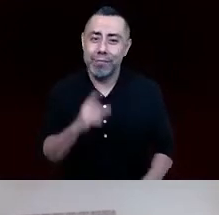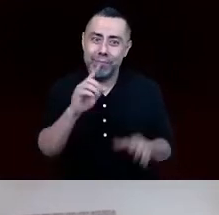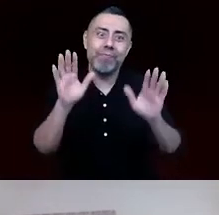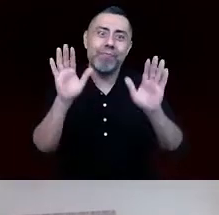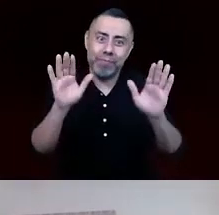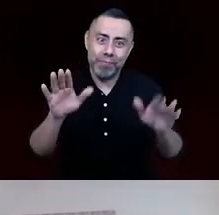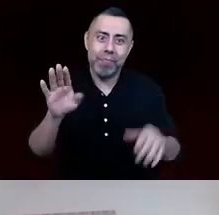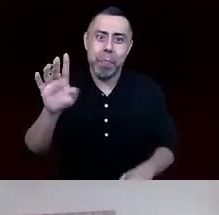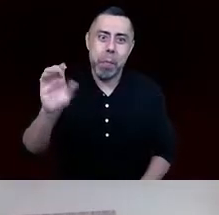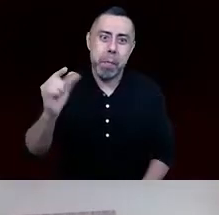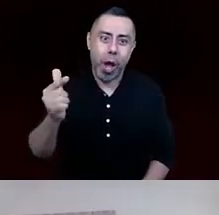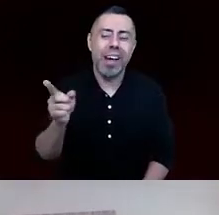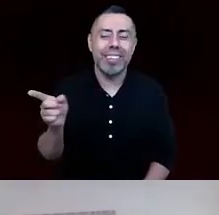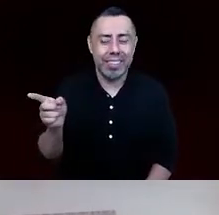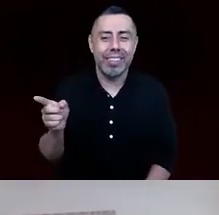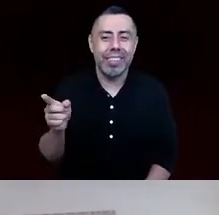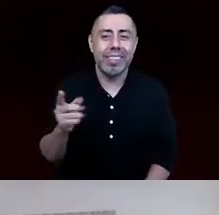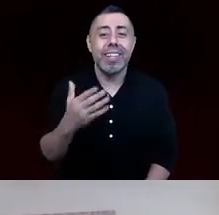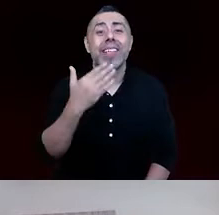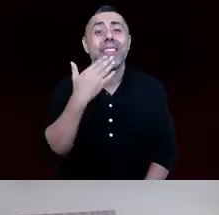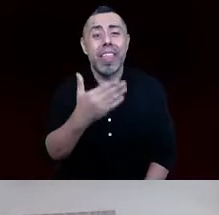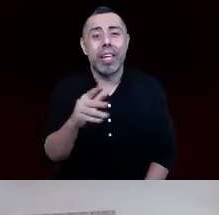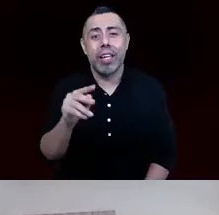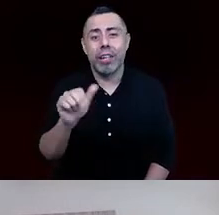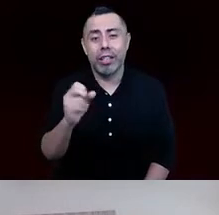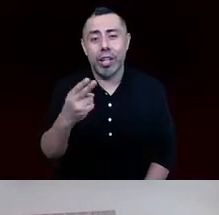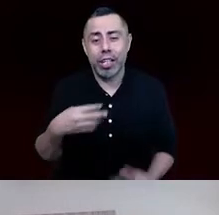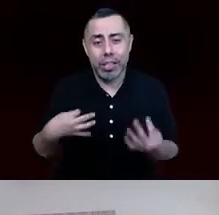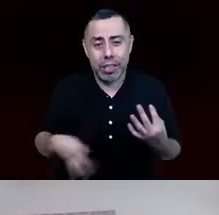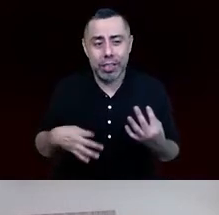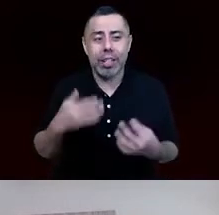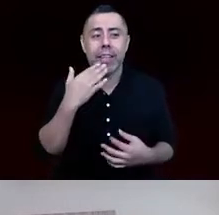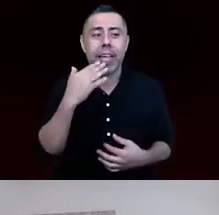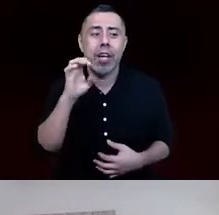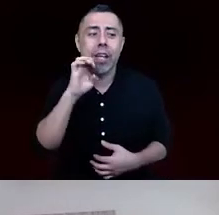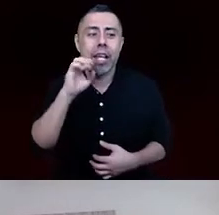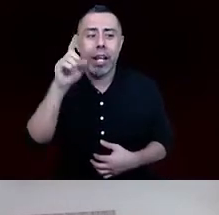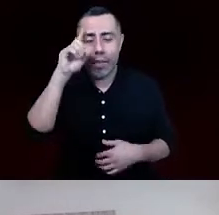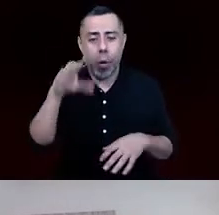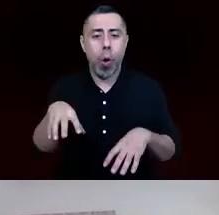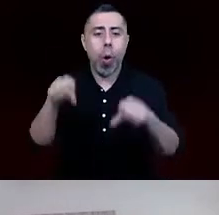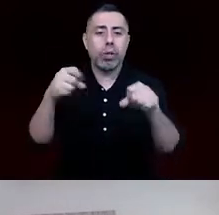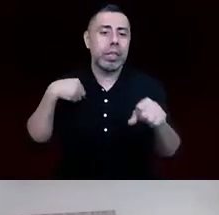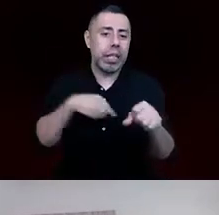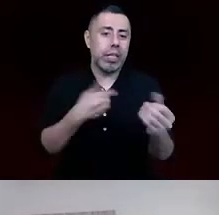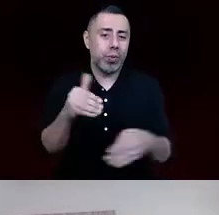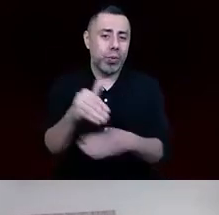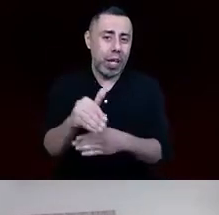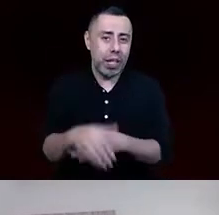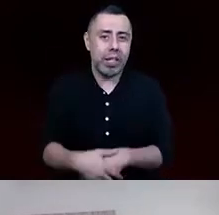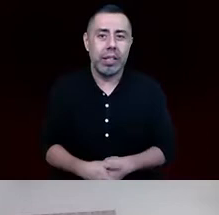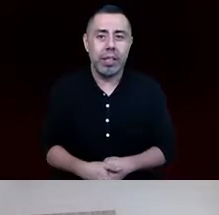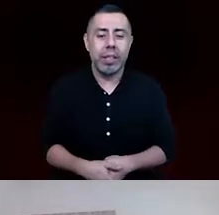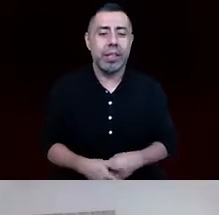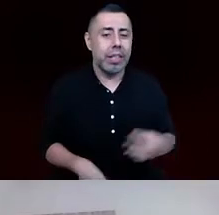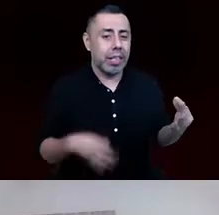So, and thank you, Tosh and Elena, for hosting this tonight. We've got to have you back